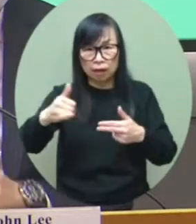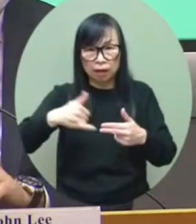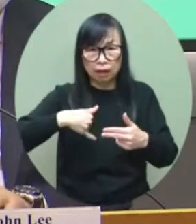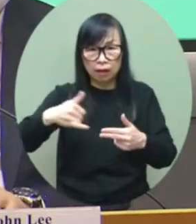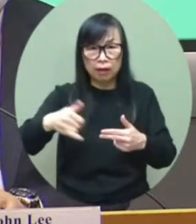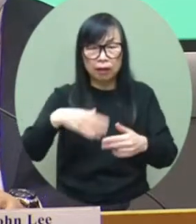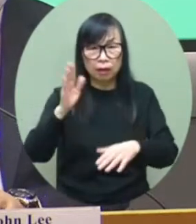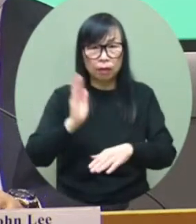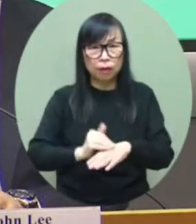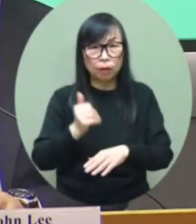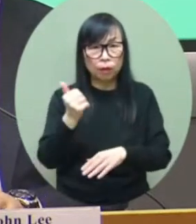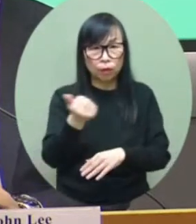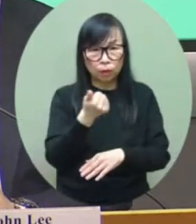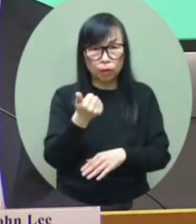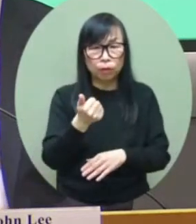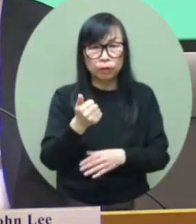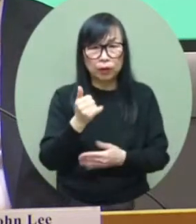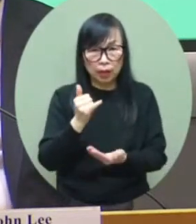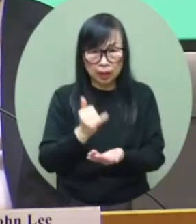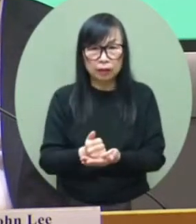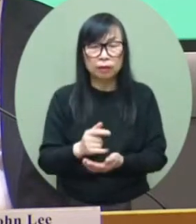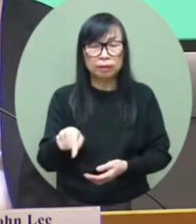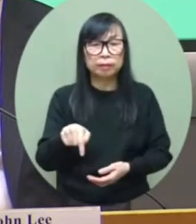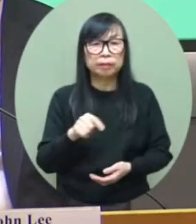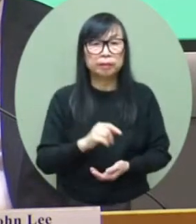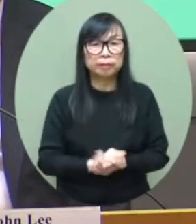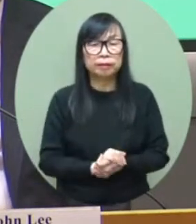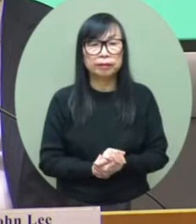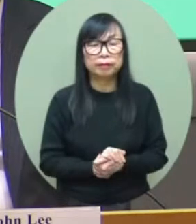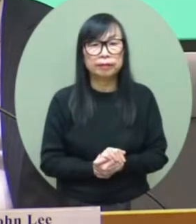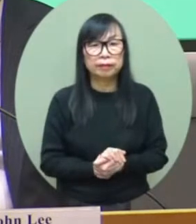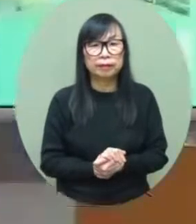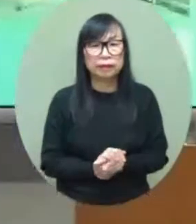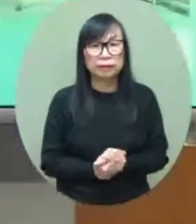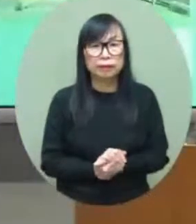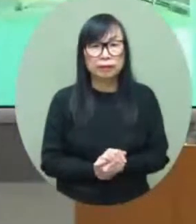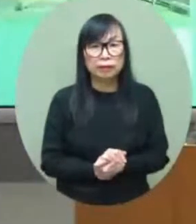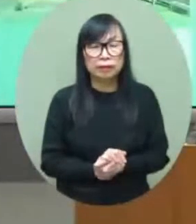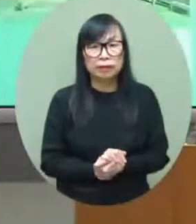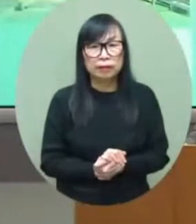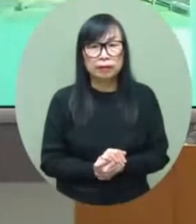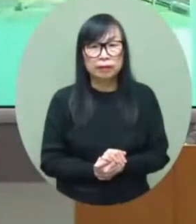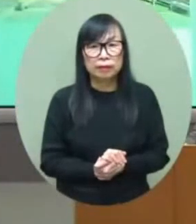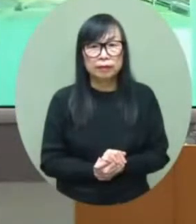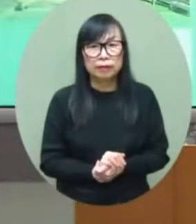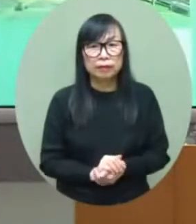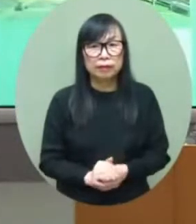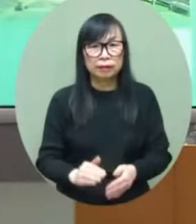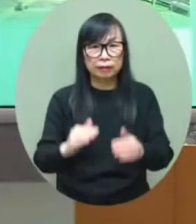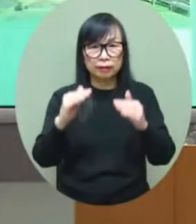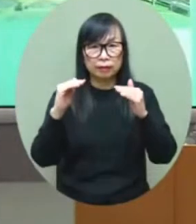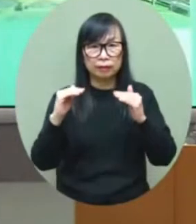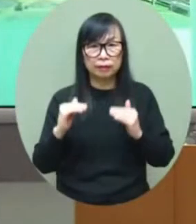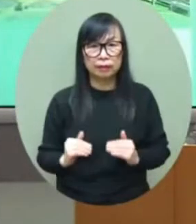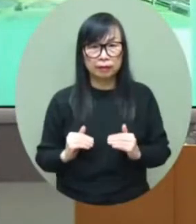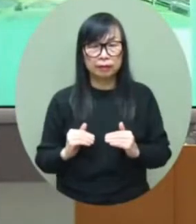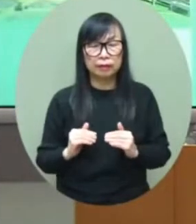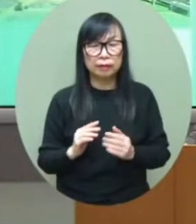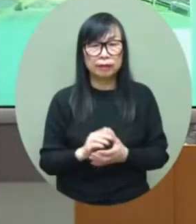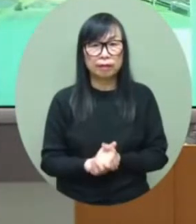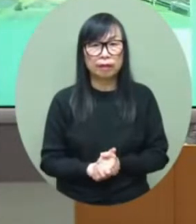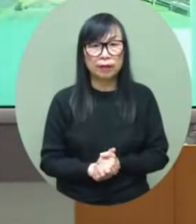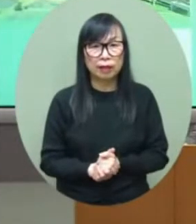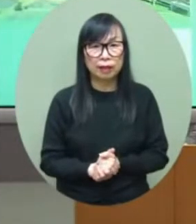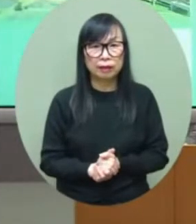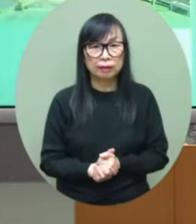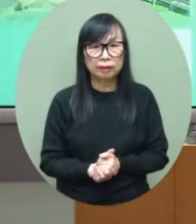So this is the advantage of using the Liantang Hengyuwei BCP. Thank you. Next question, please.